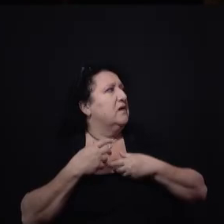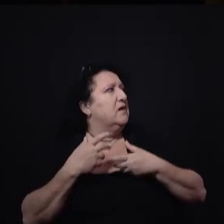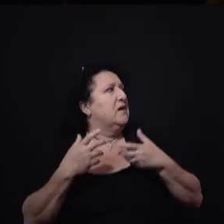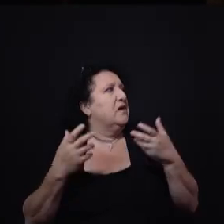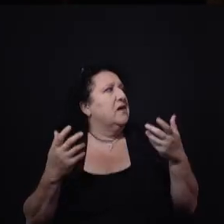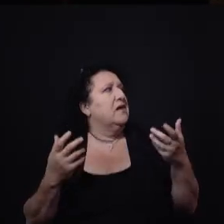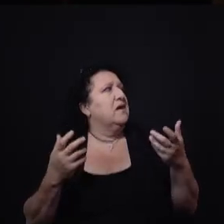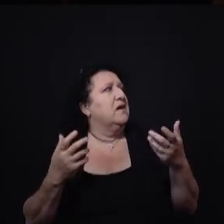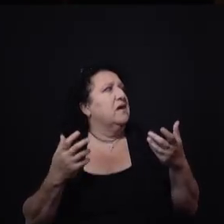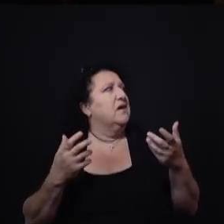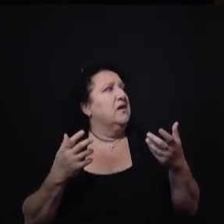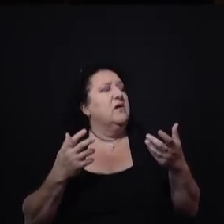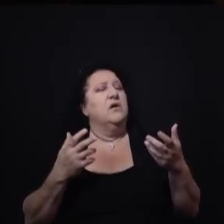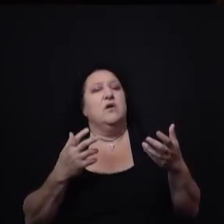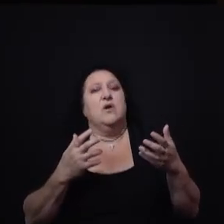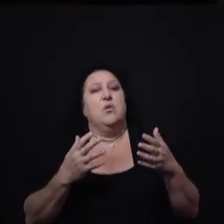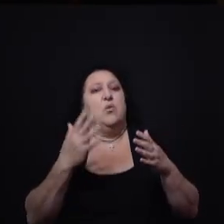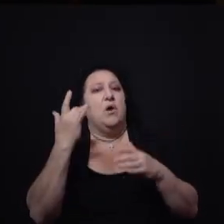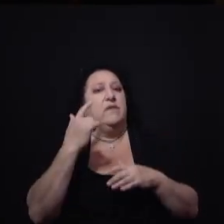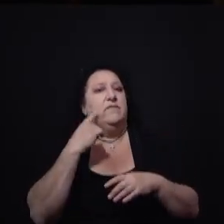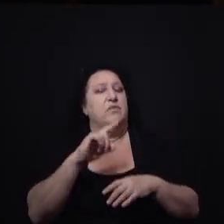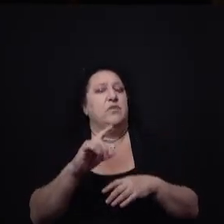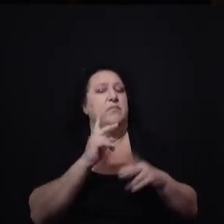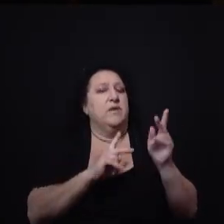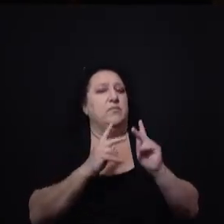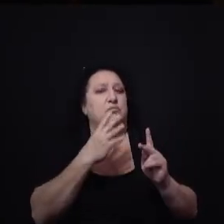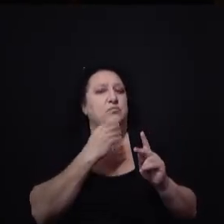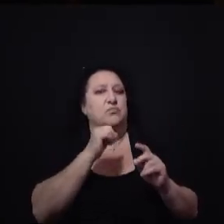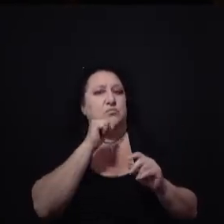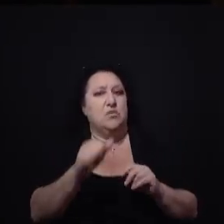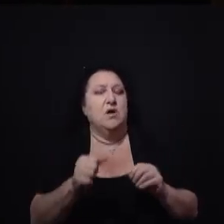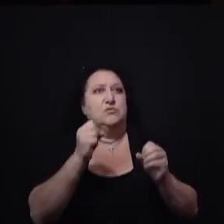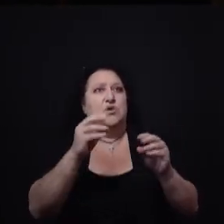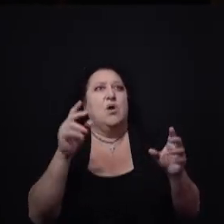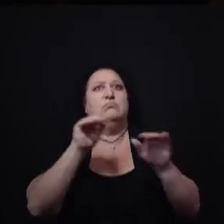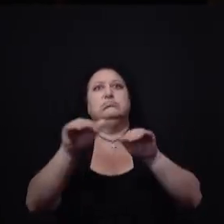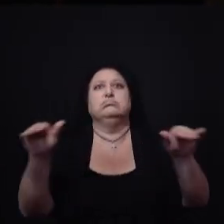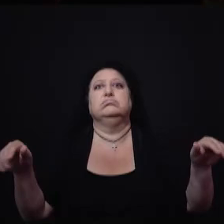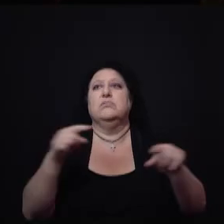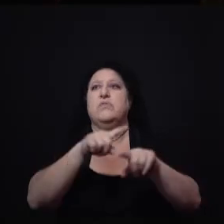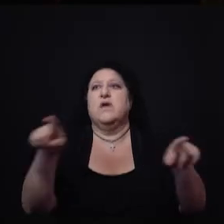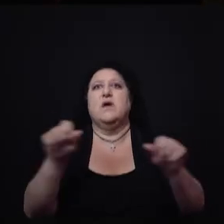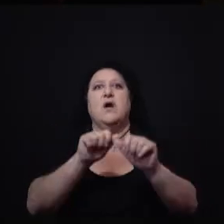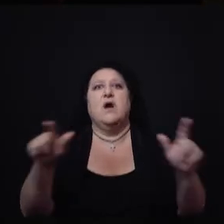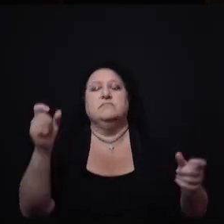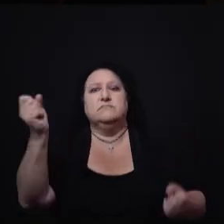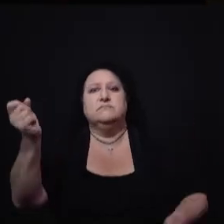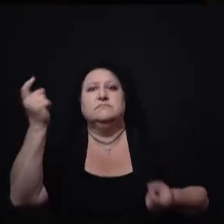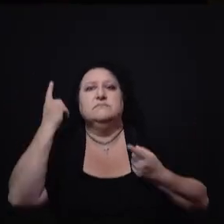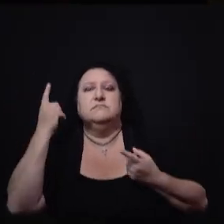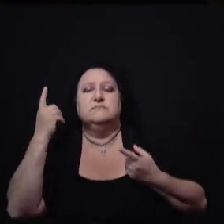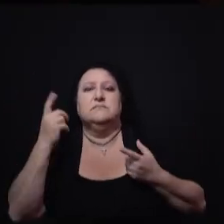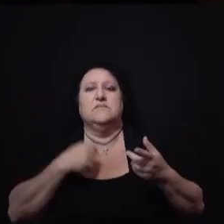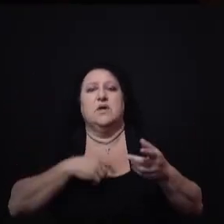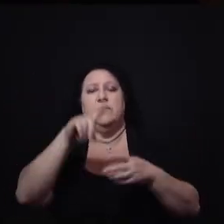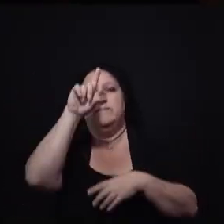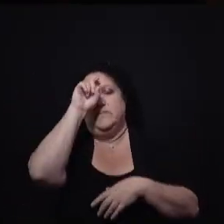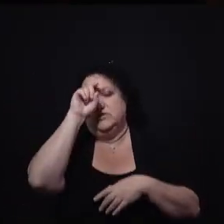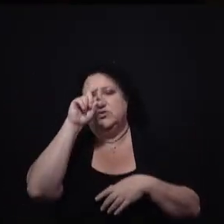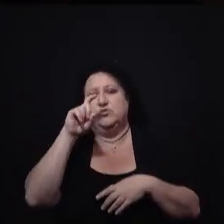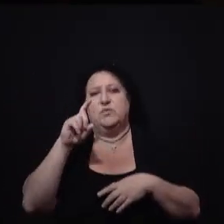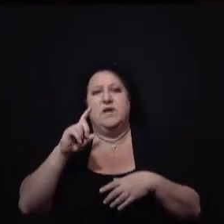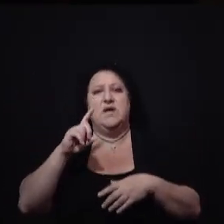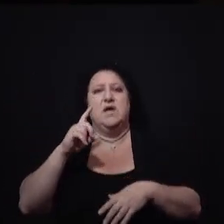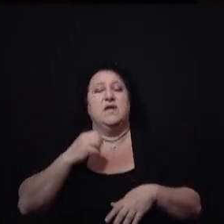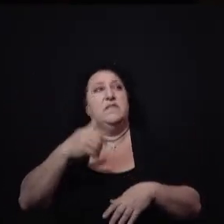riches of Christ, and to make everyone see what is the plan of the mystery hidden for ages